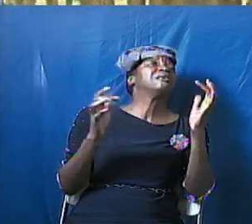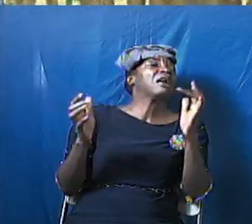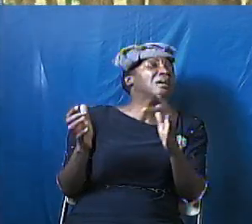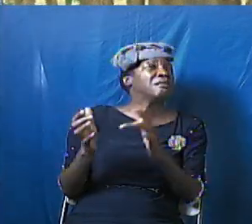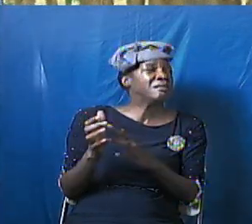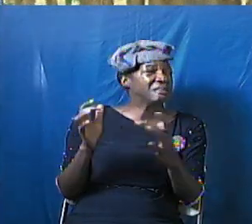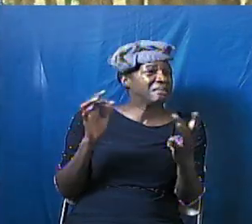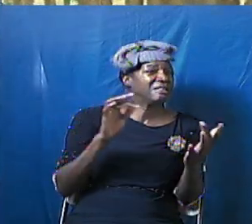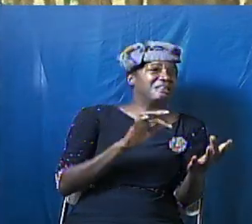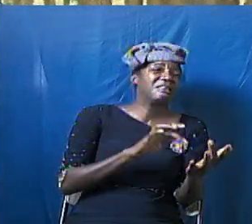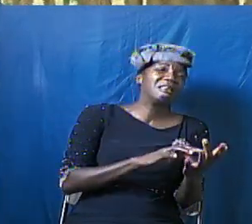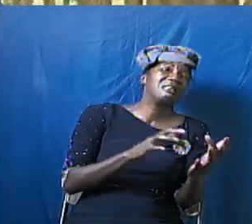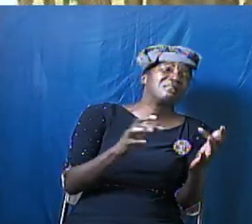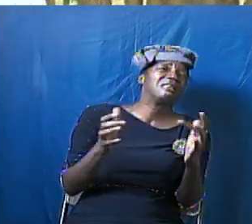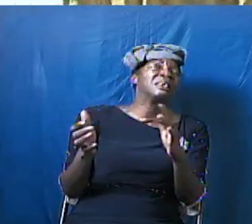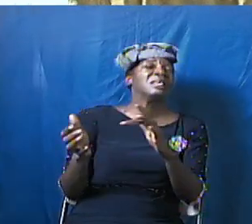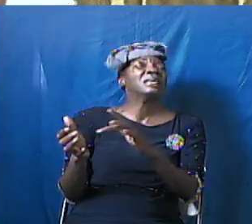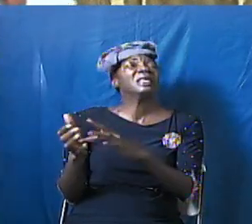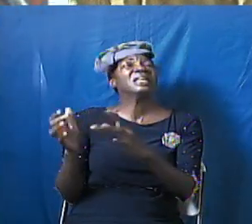Jesus.